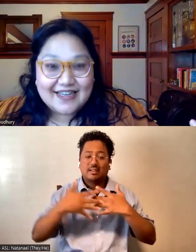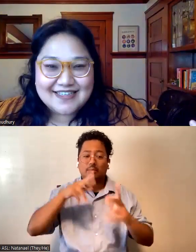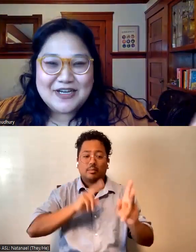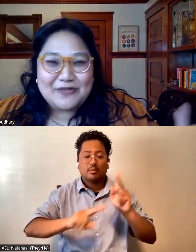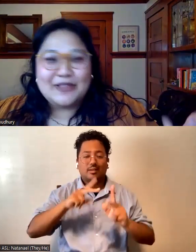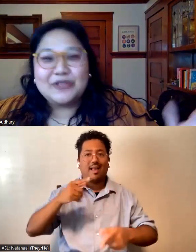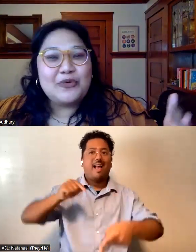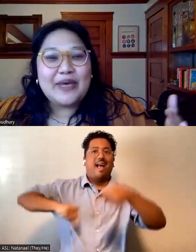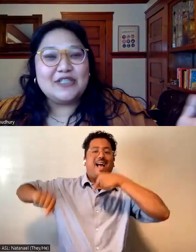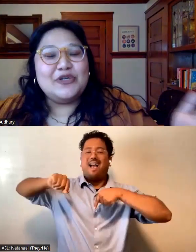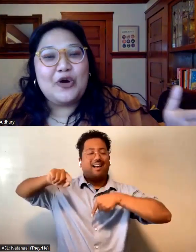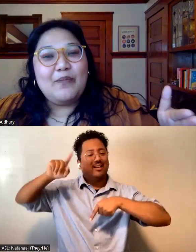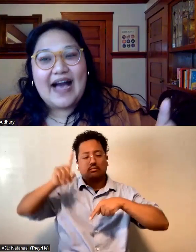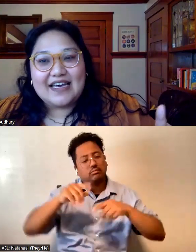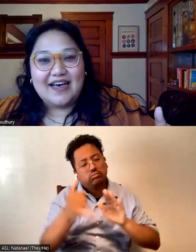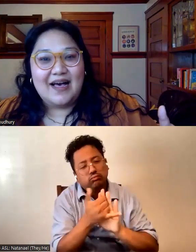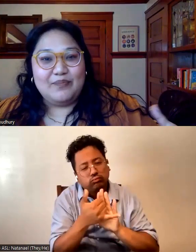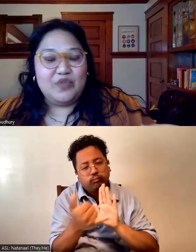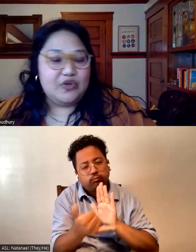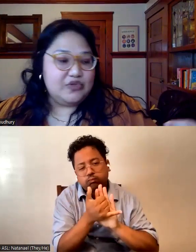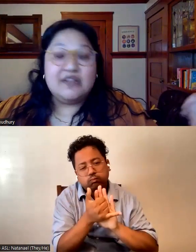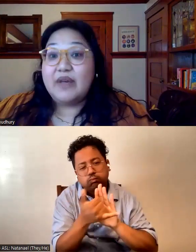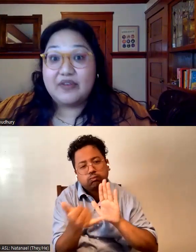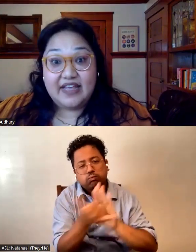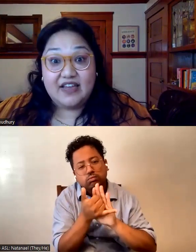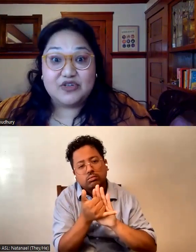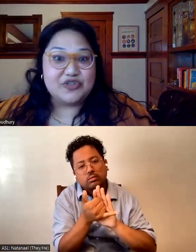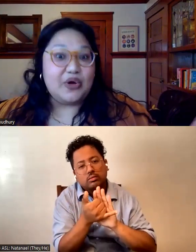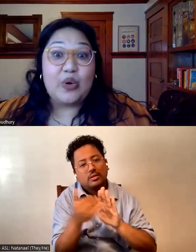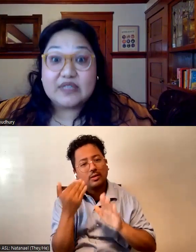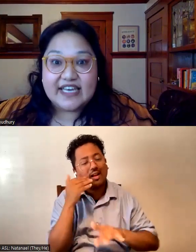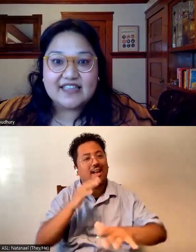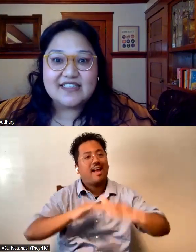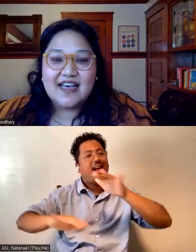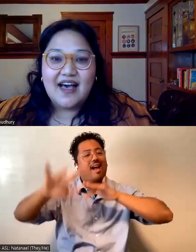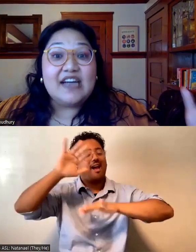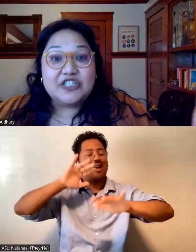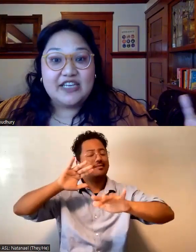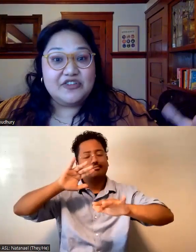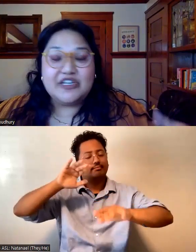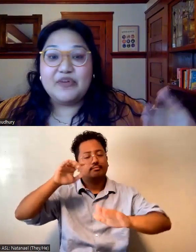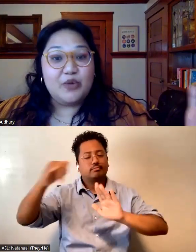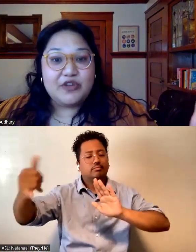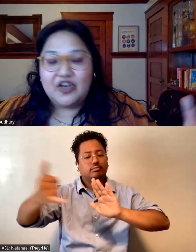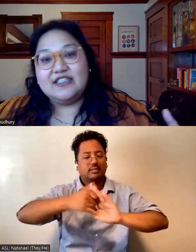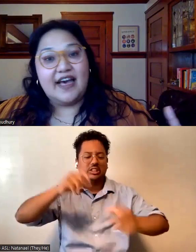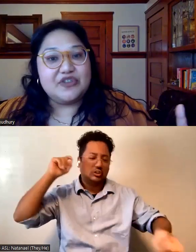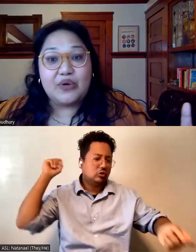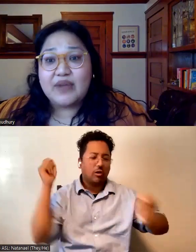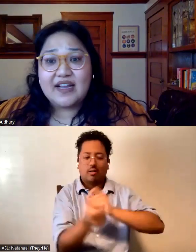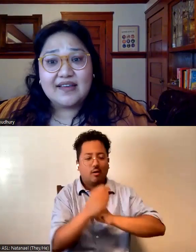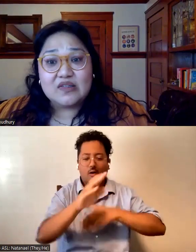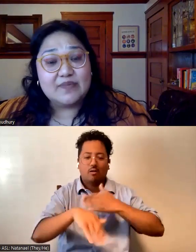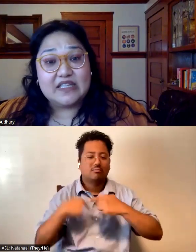back, right? There's no way to go back, to the motherland or to the homeland unchanged. Every moment of contact,